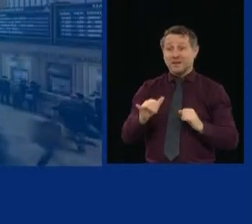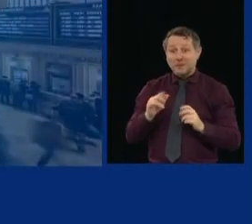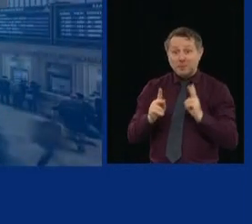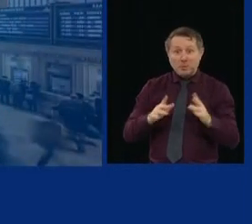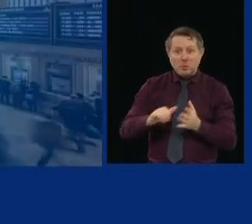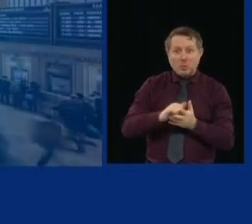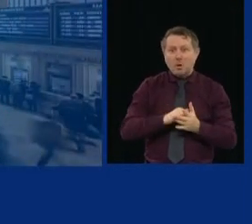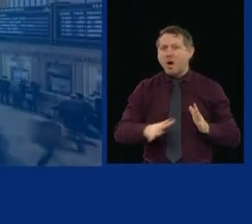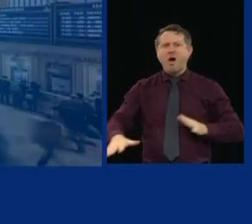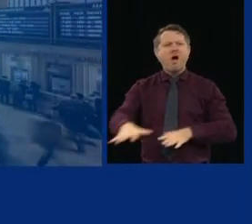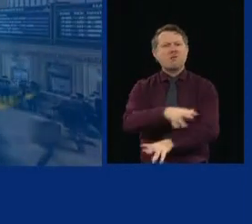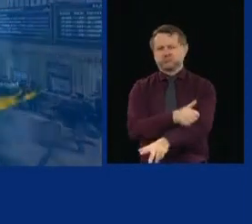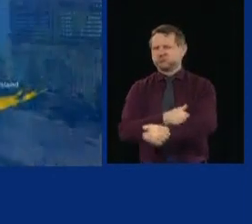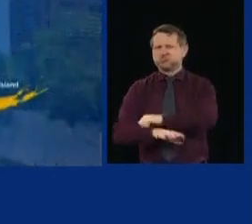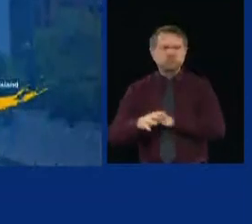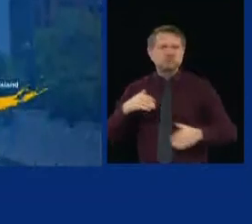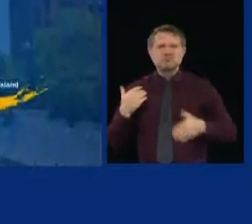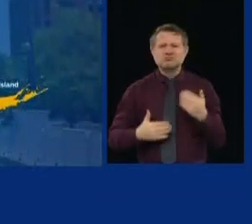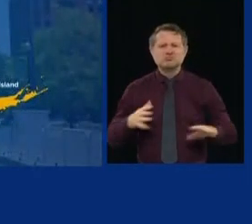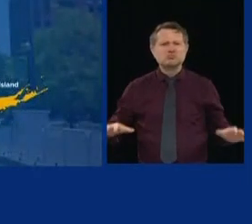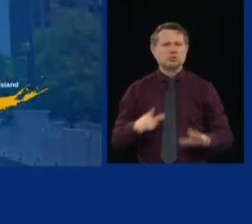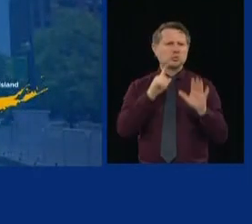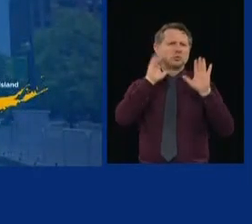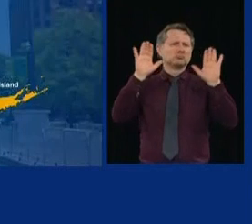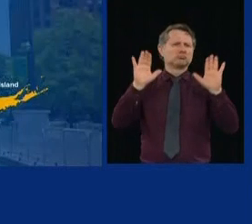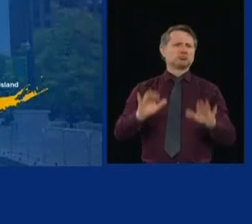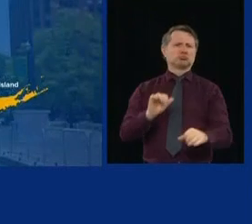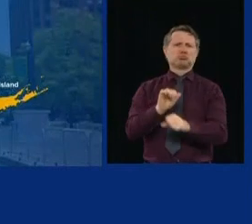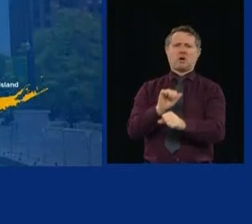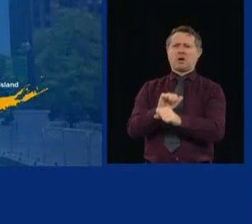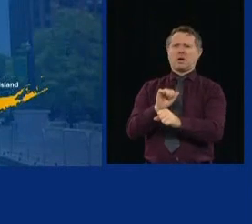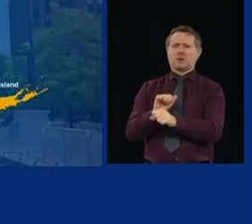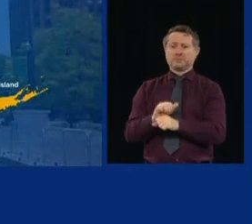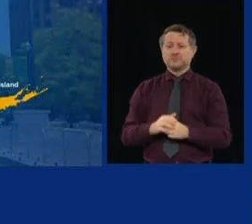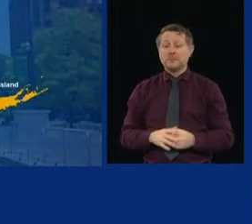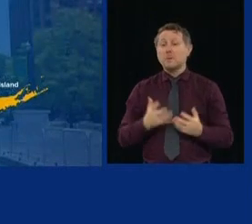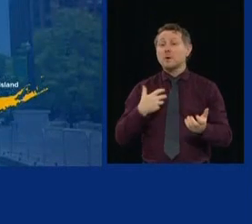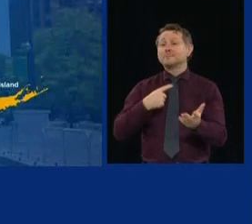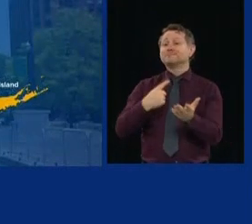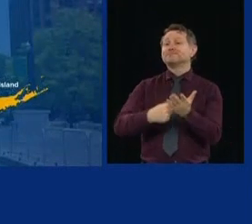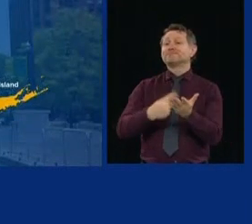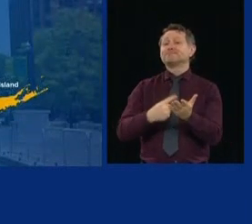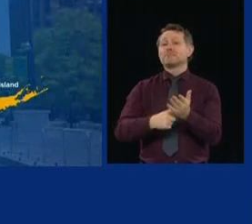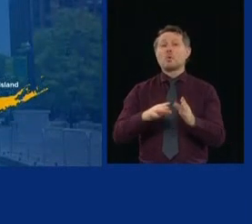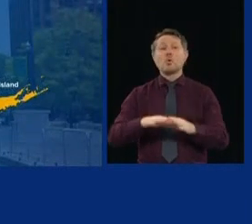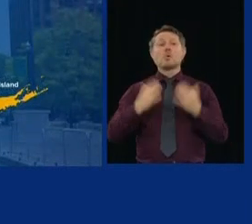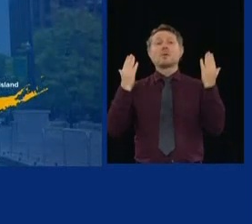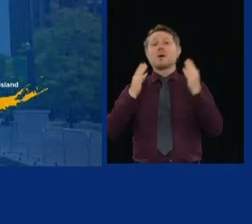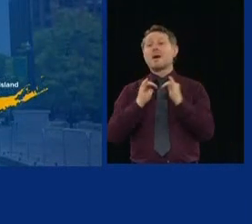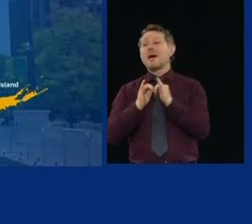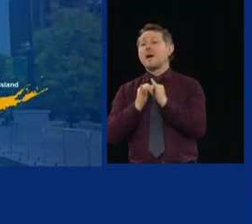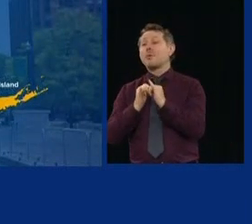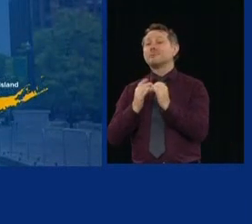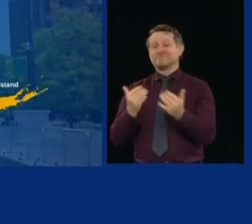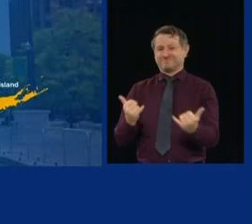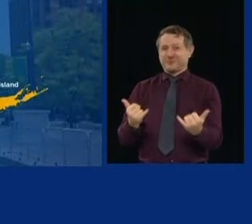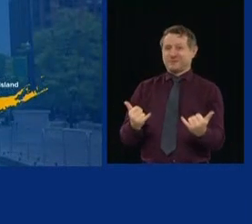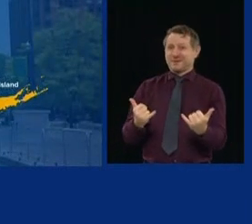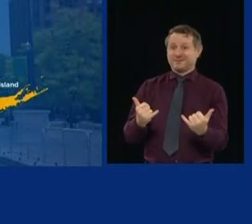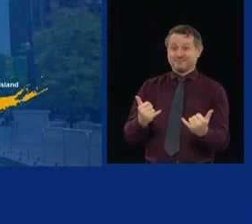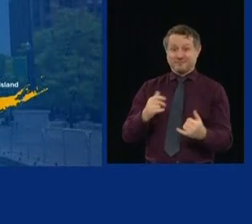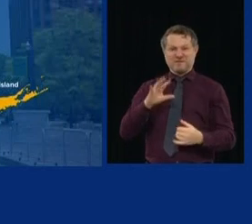job. Question now is on reopening. We're going to open half the regions in the